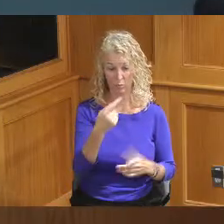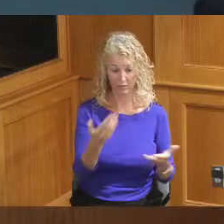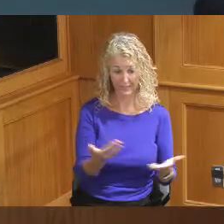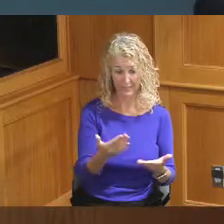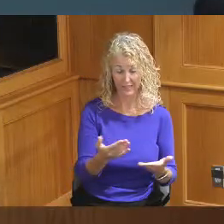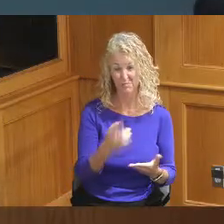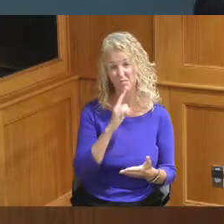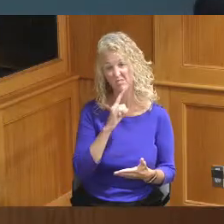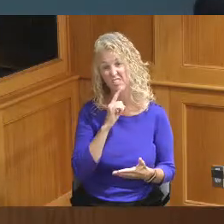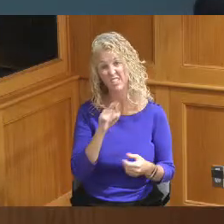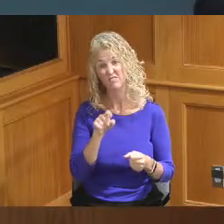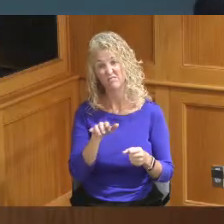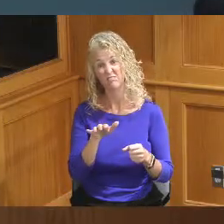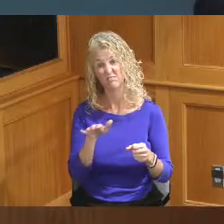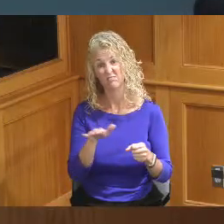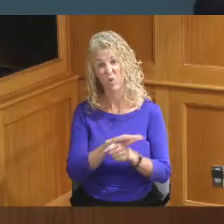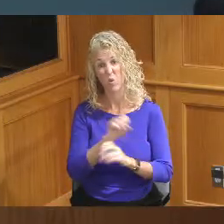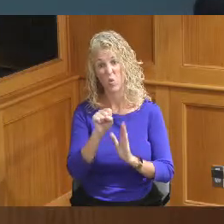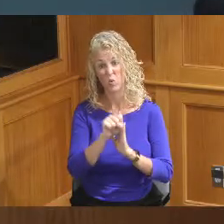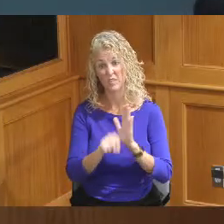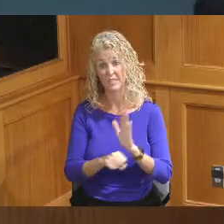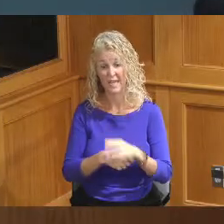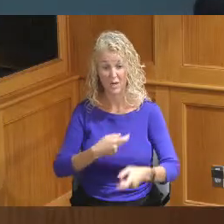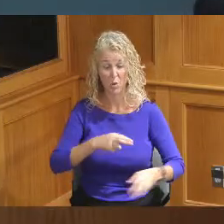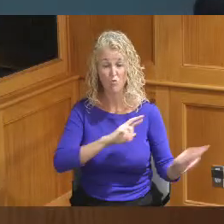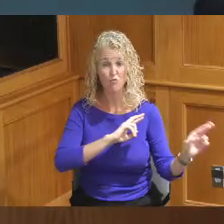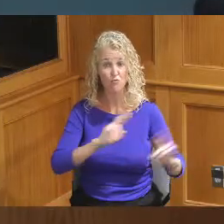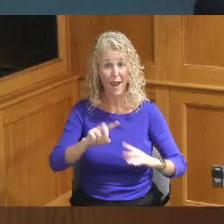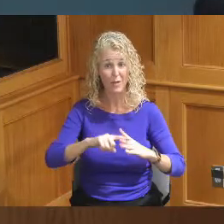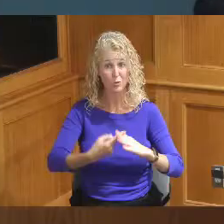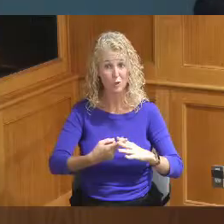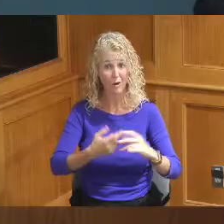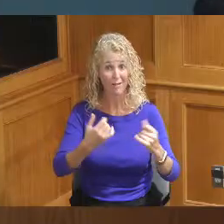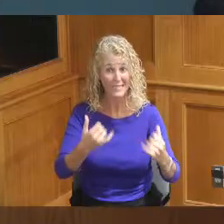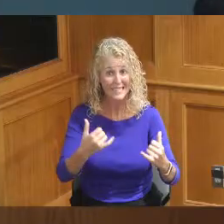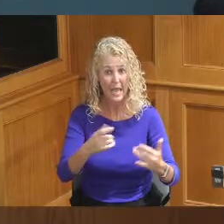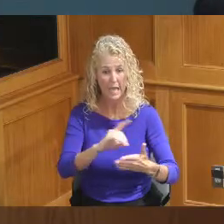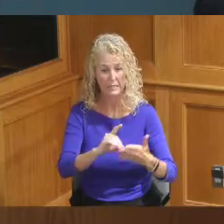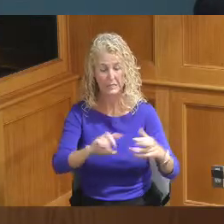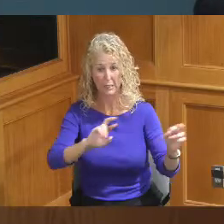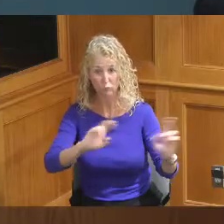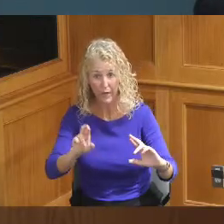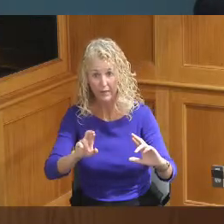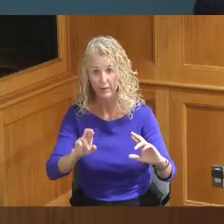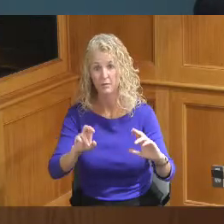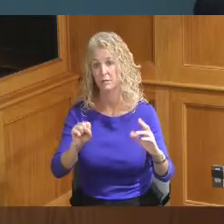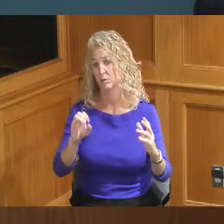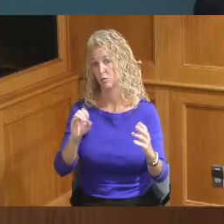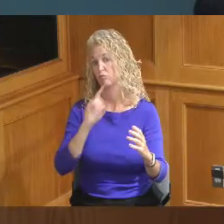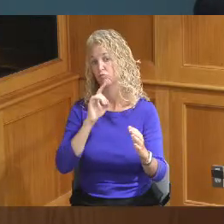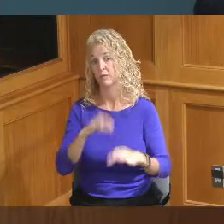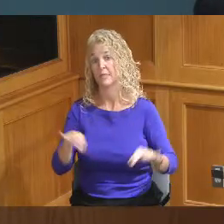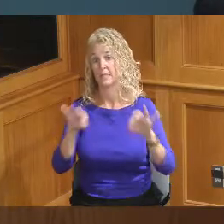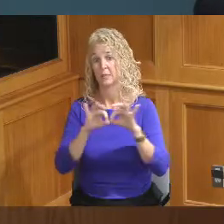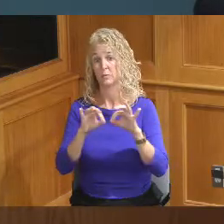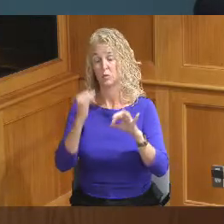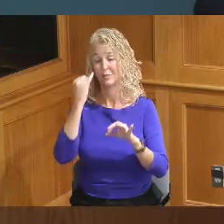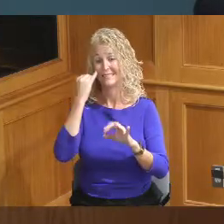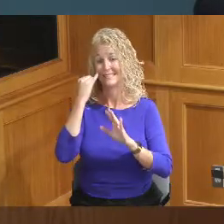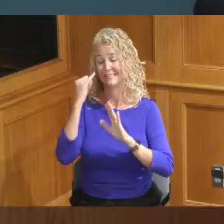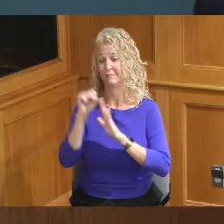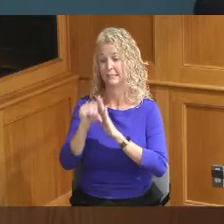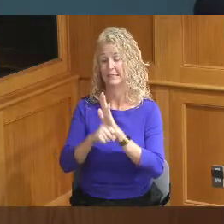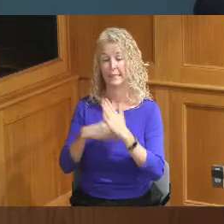but also from the state. It's shovel ready, it's ready to go. We've got the designs, and so that will be very important and helpful